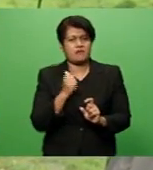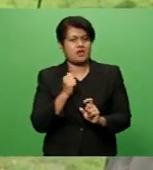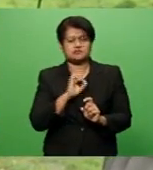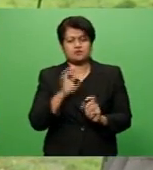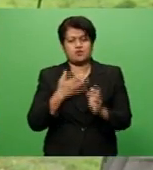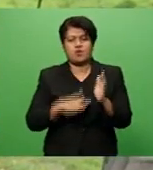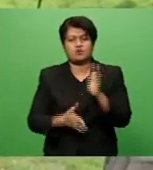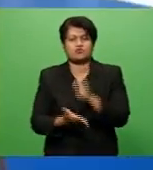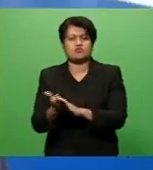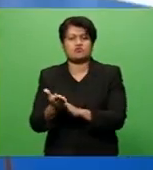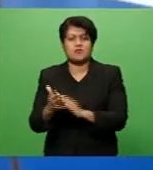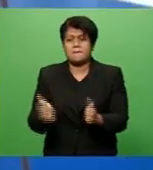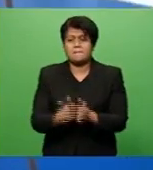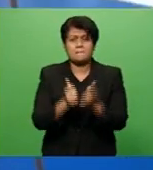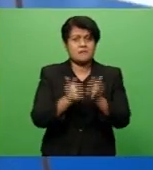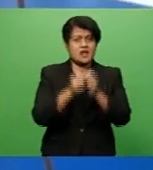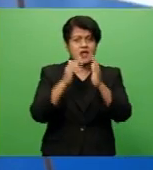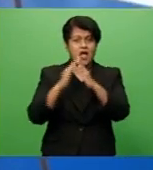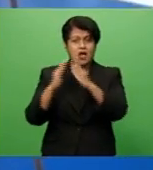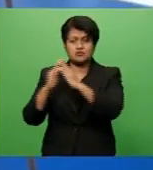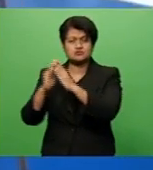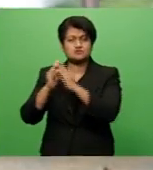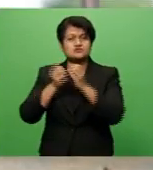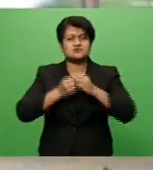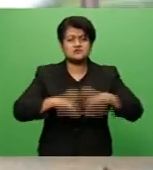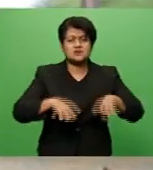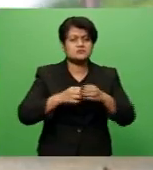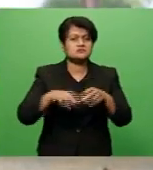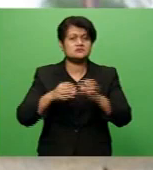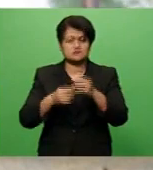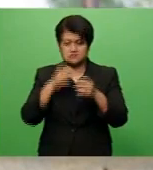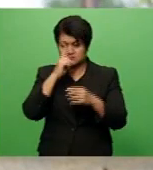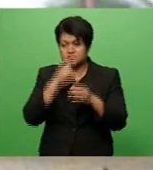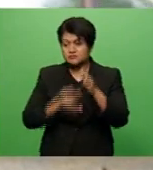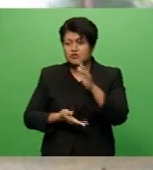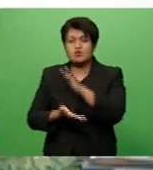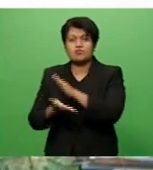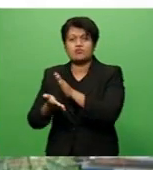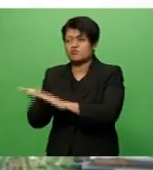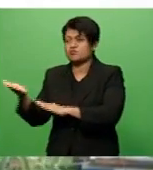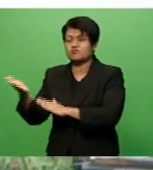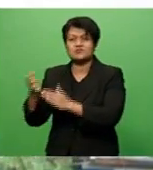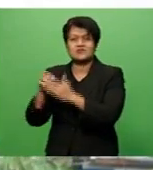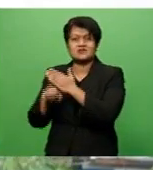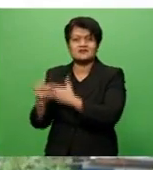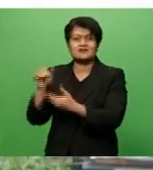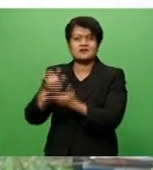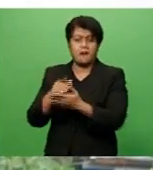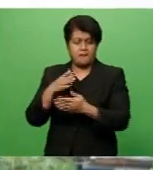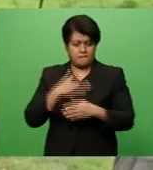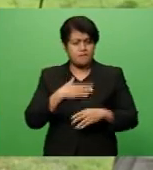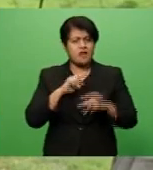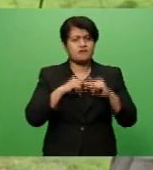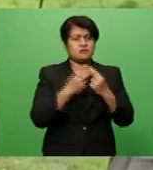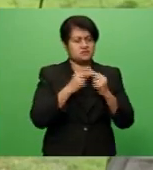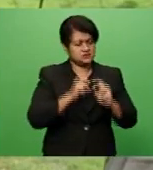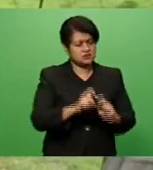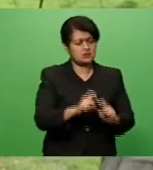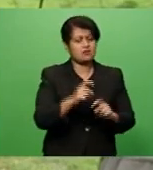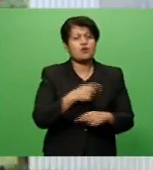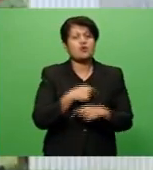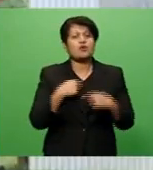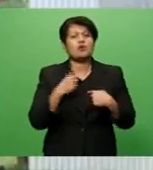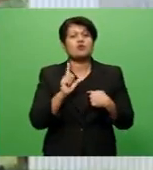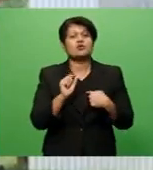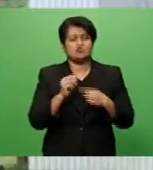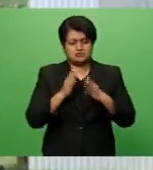strong. Many houses were damaged. The people were moving to evacuation centers. When all this was happening, my family stayed back, and we were just praying for our